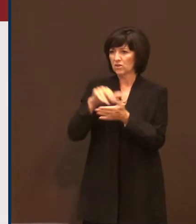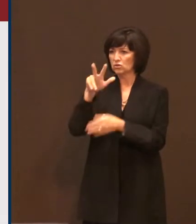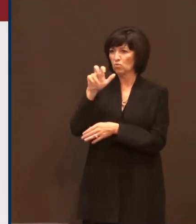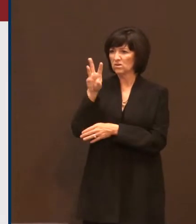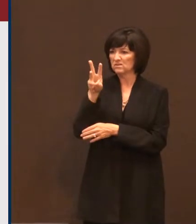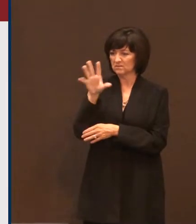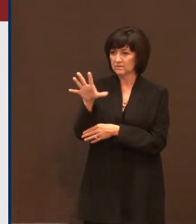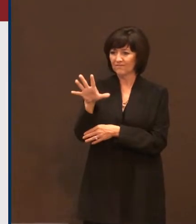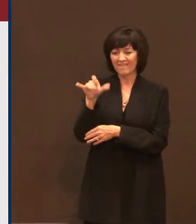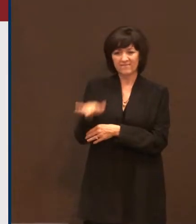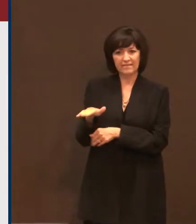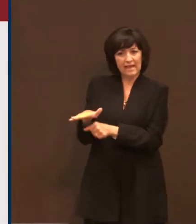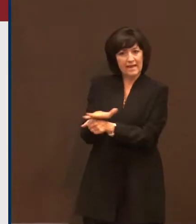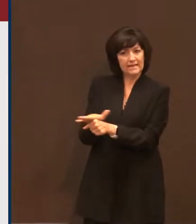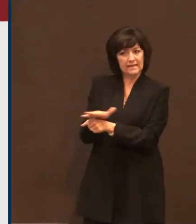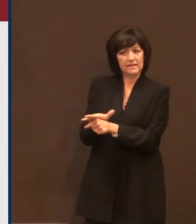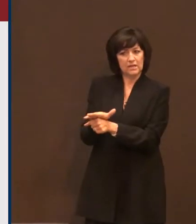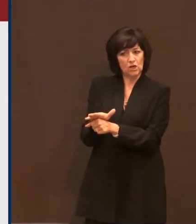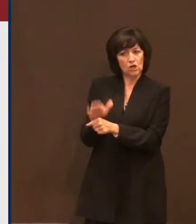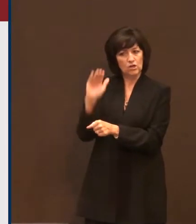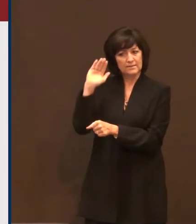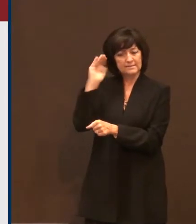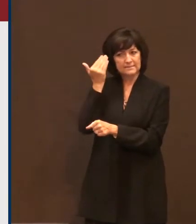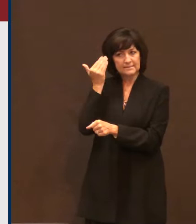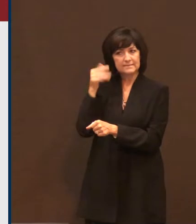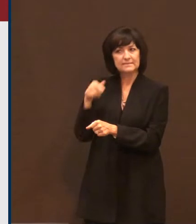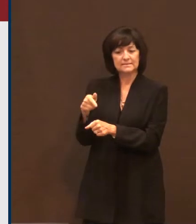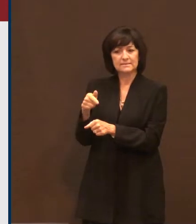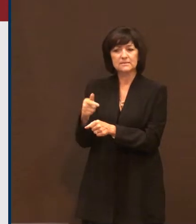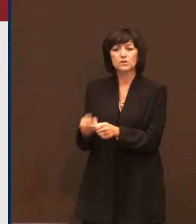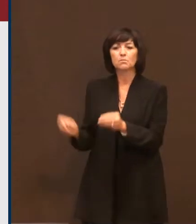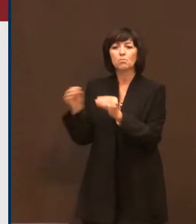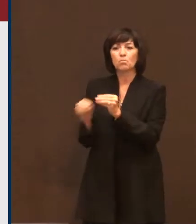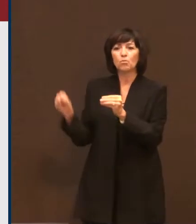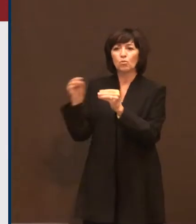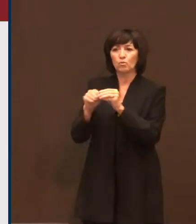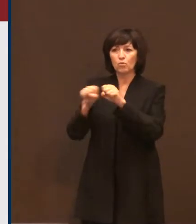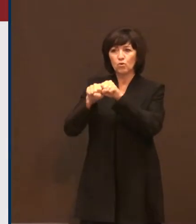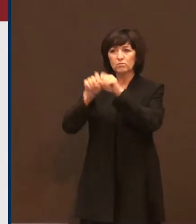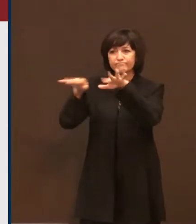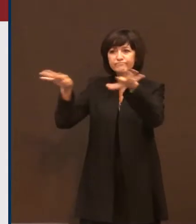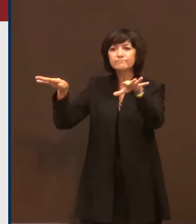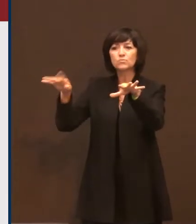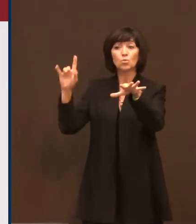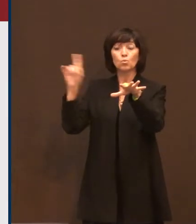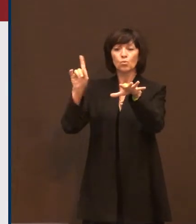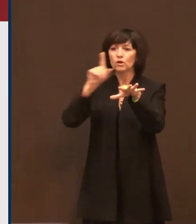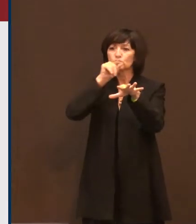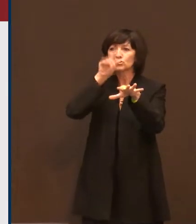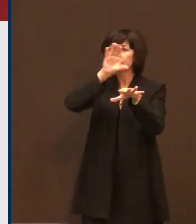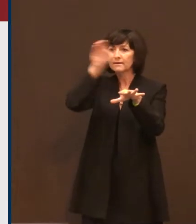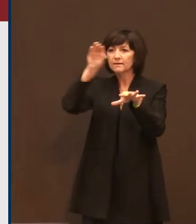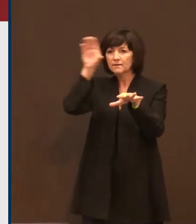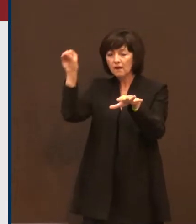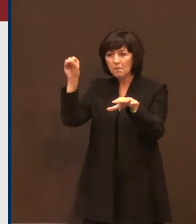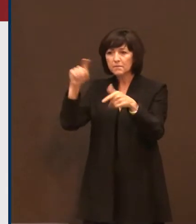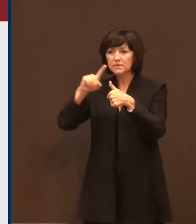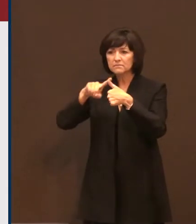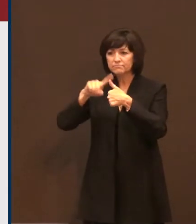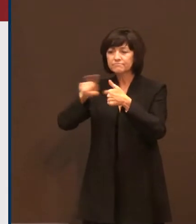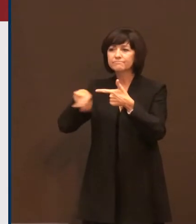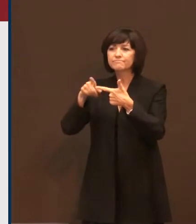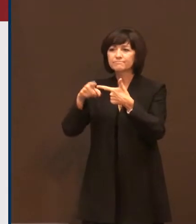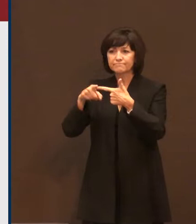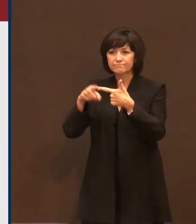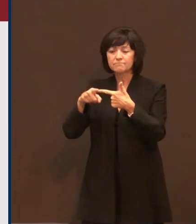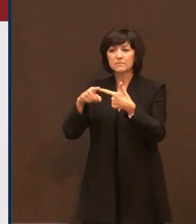we've had the largest outbreak, first among poultry workers in those communities, and then at the beaches. We've settled